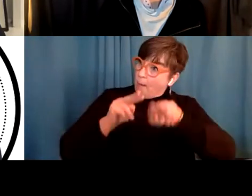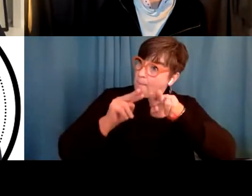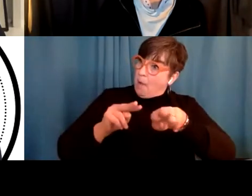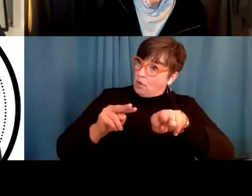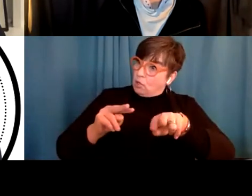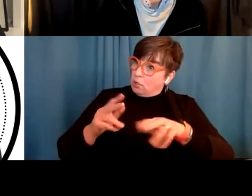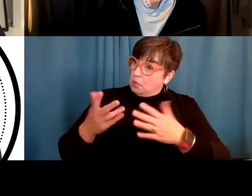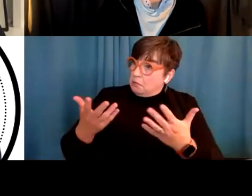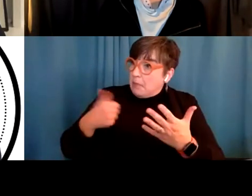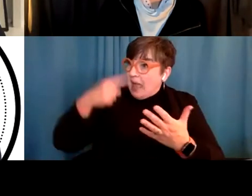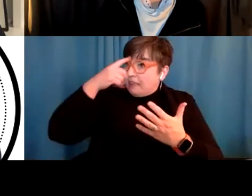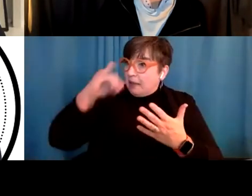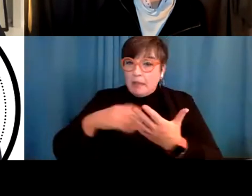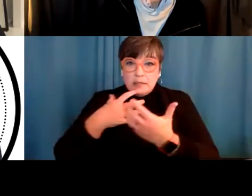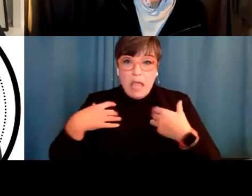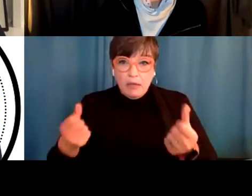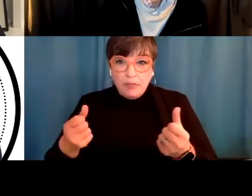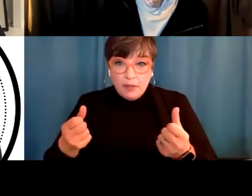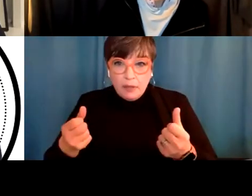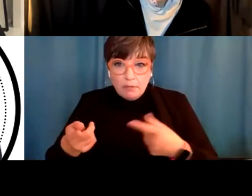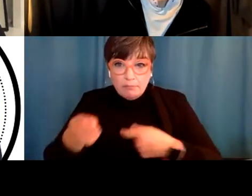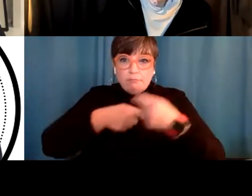trade-off for us to make. Mm-hmm.